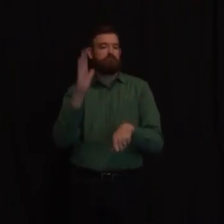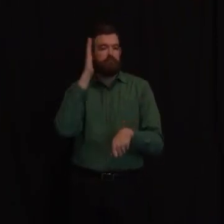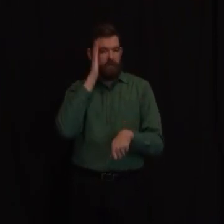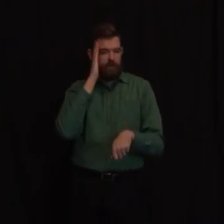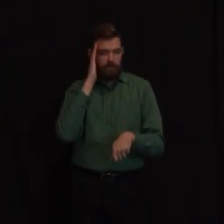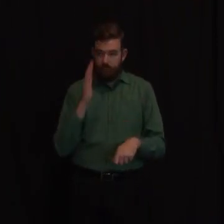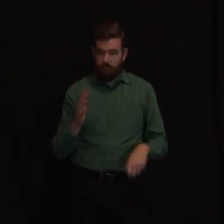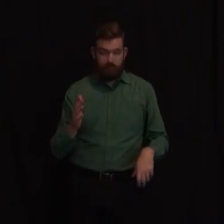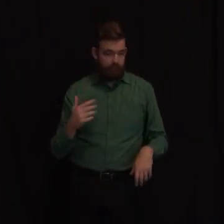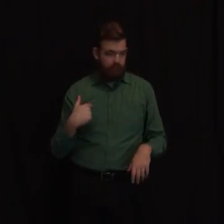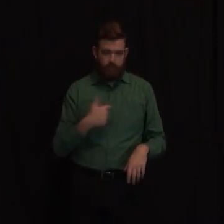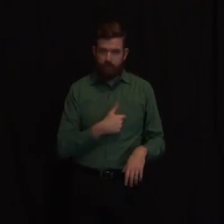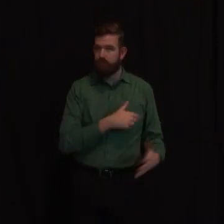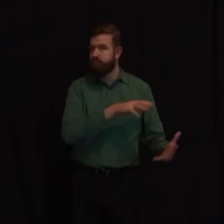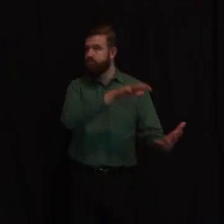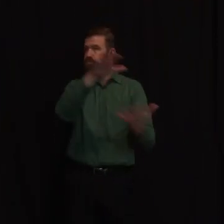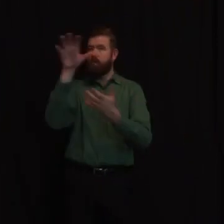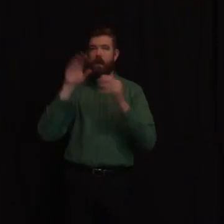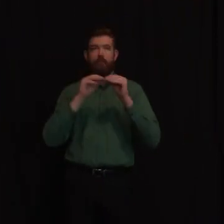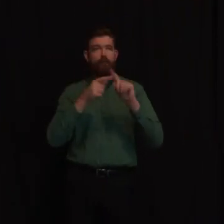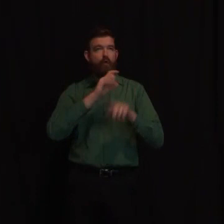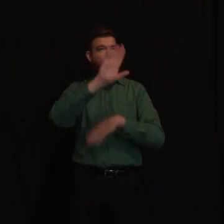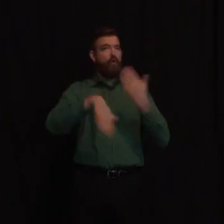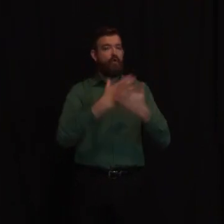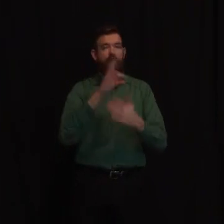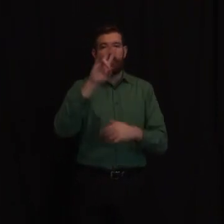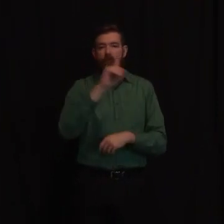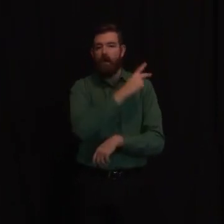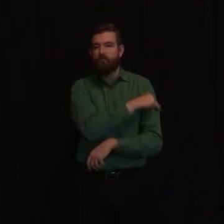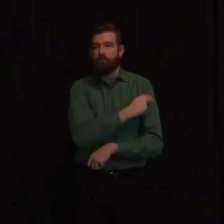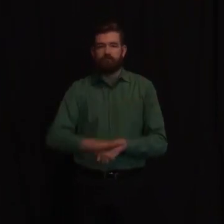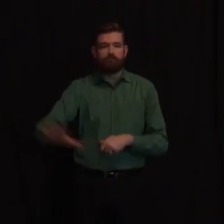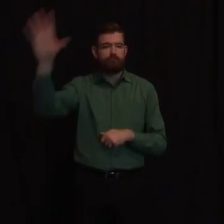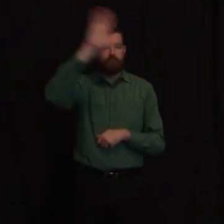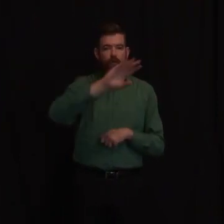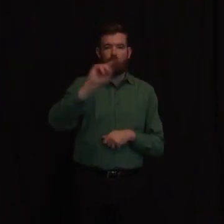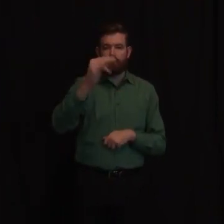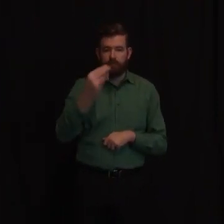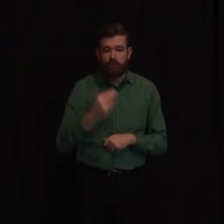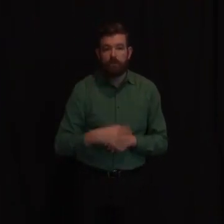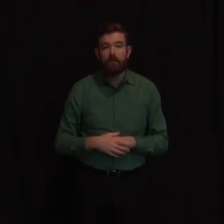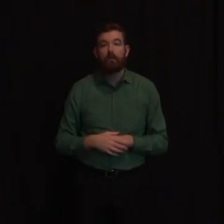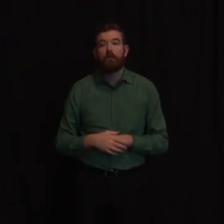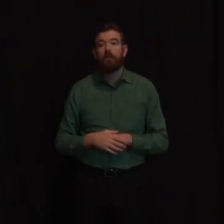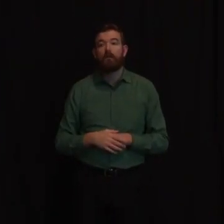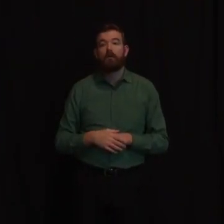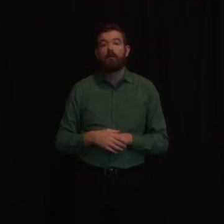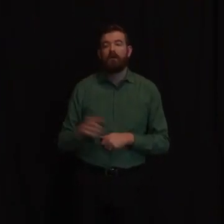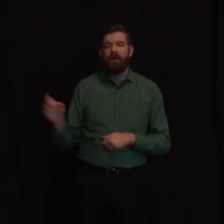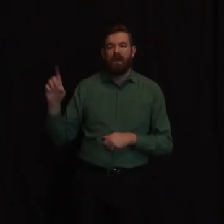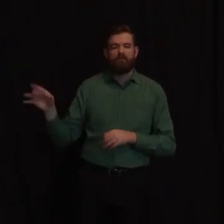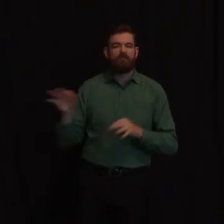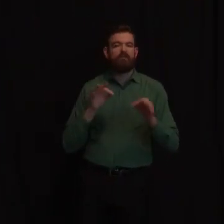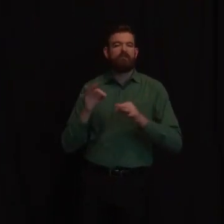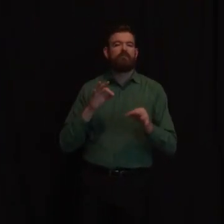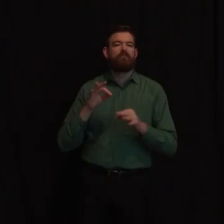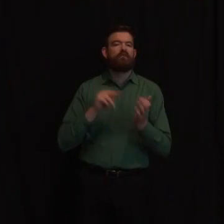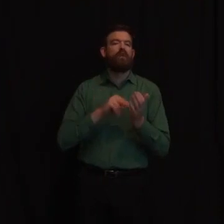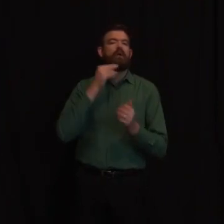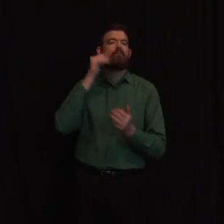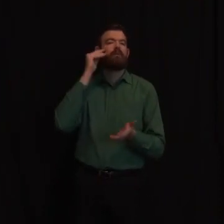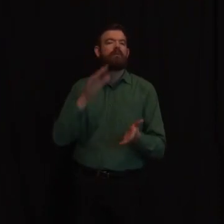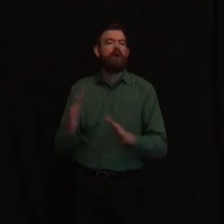deaths, Ed is our watchdog on these statistics. So I'll let him explain the cross-checking with the